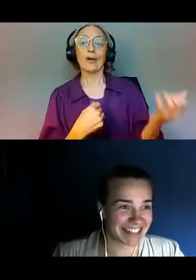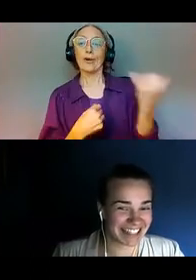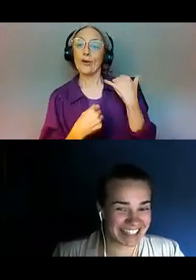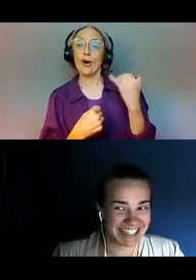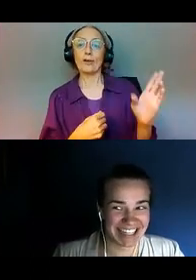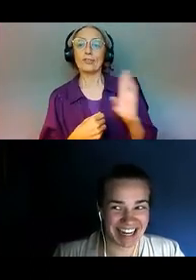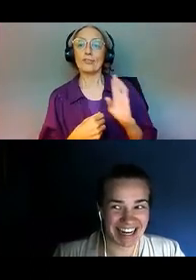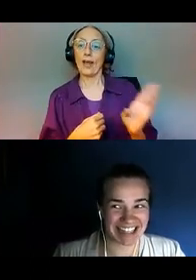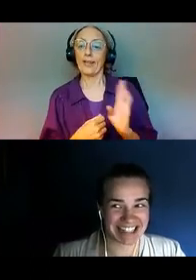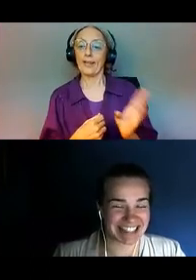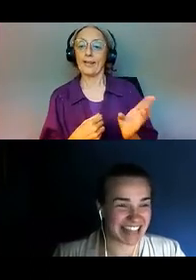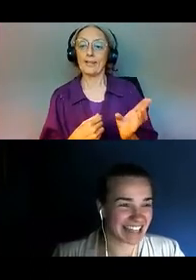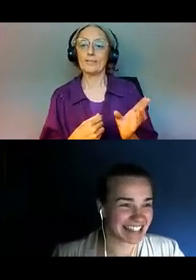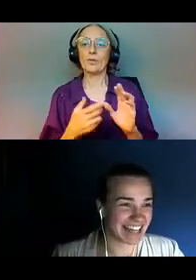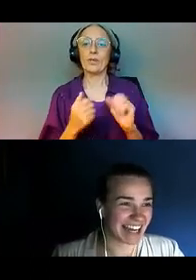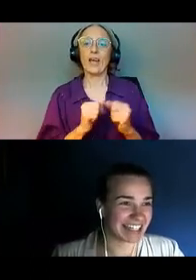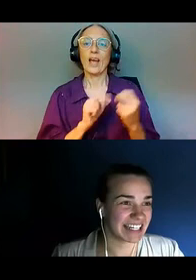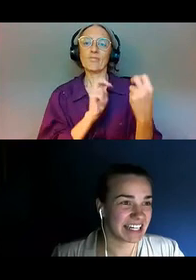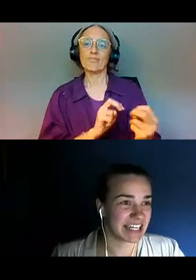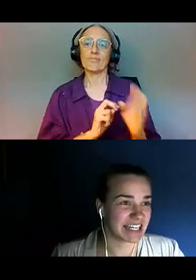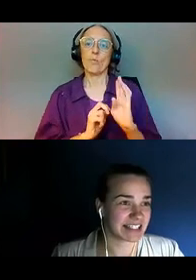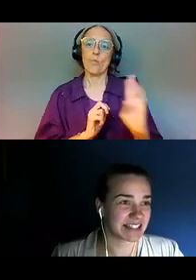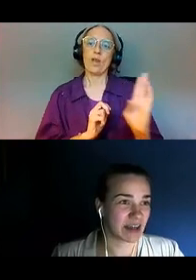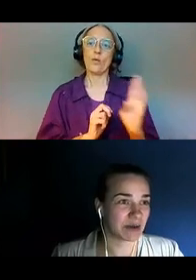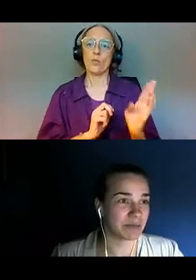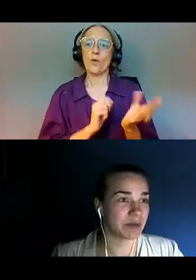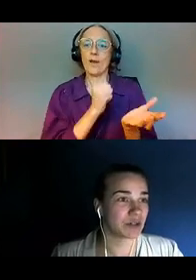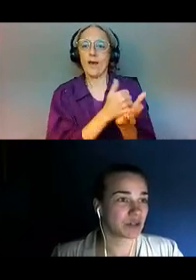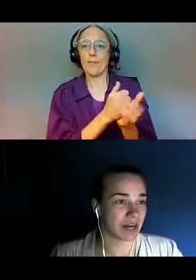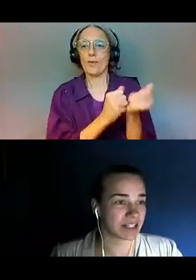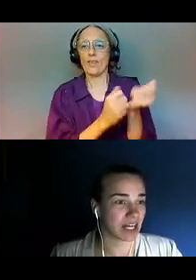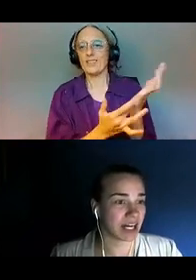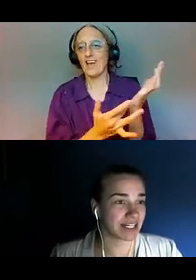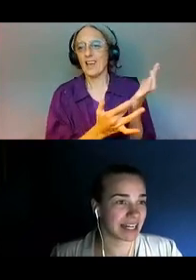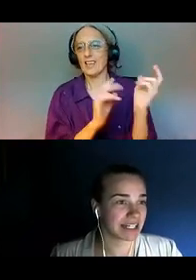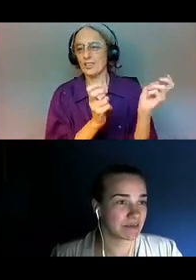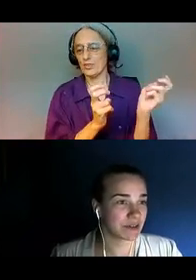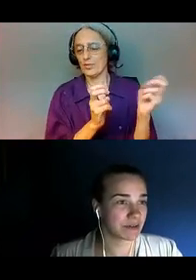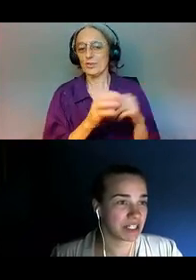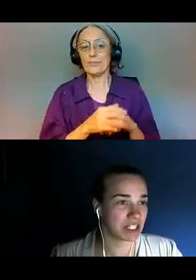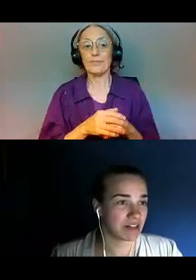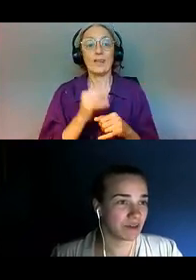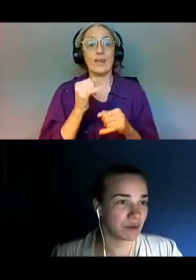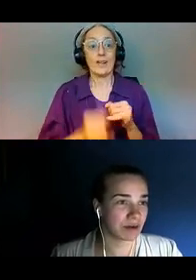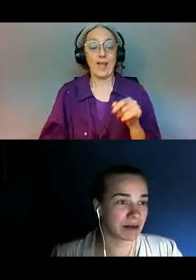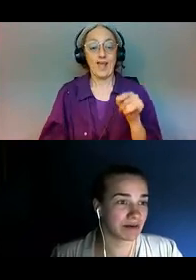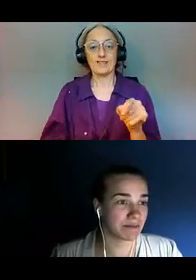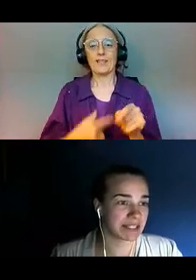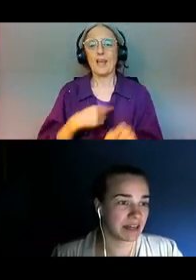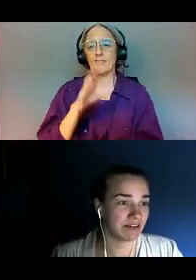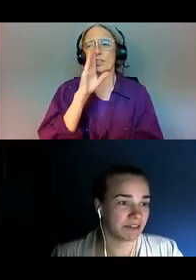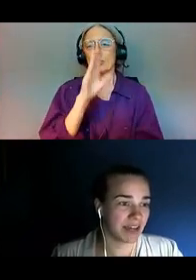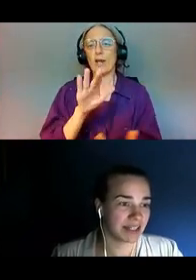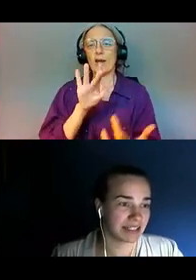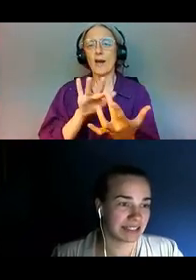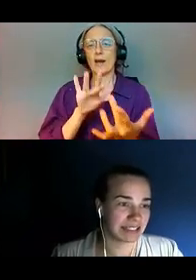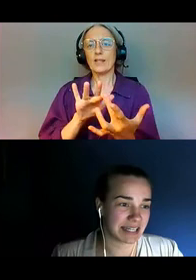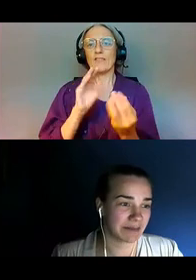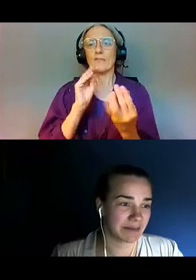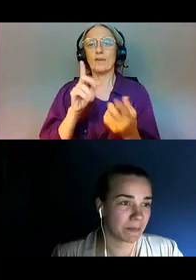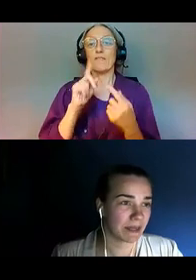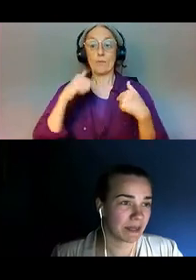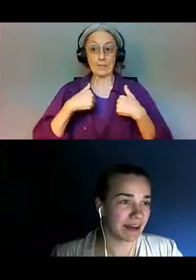Or lastly, on this last slide is some direct contact information for myself